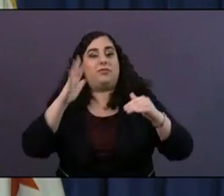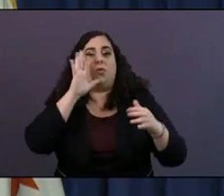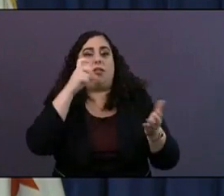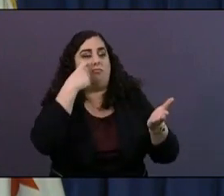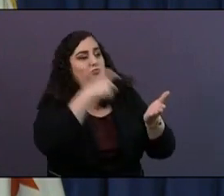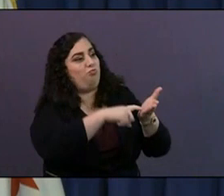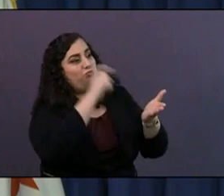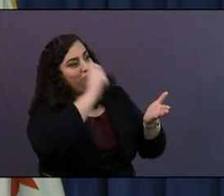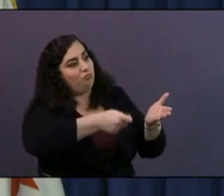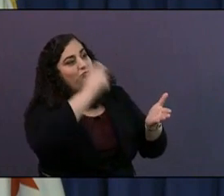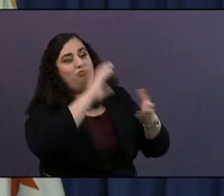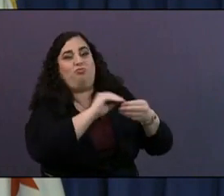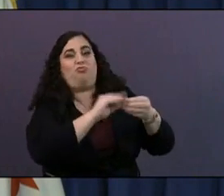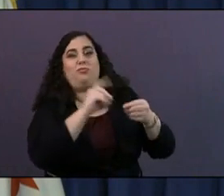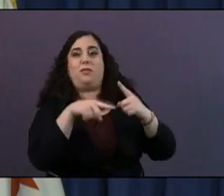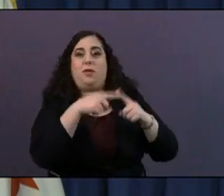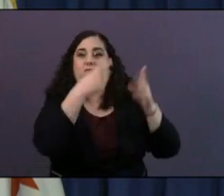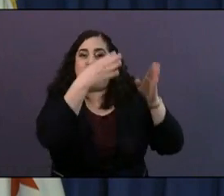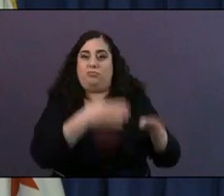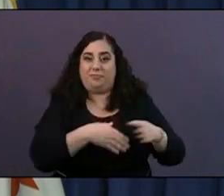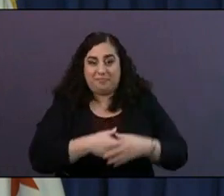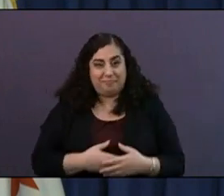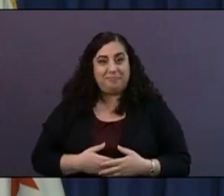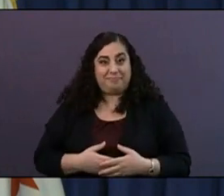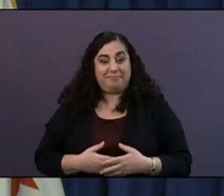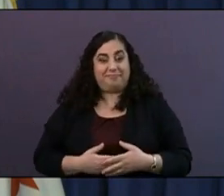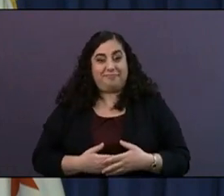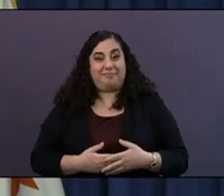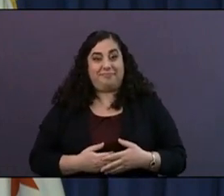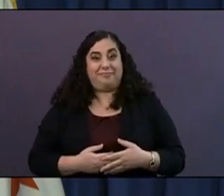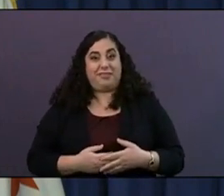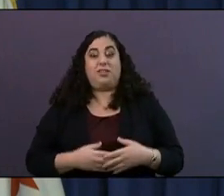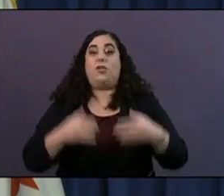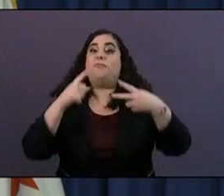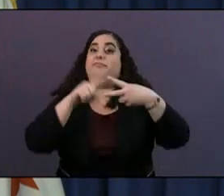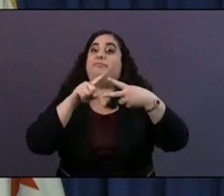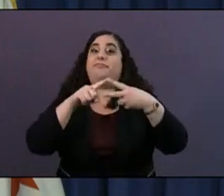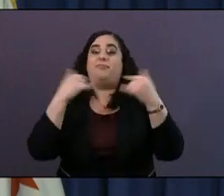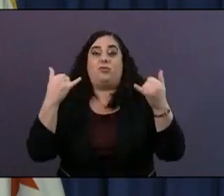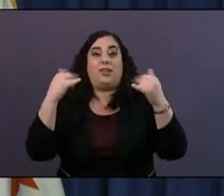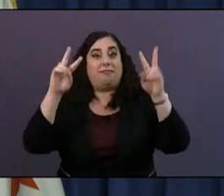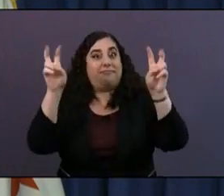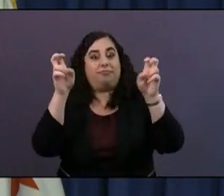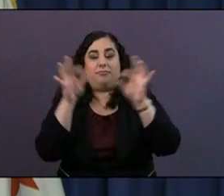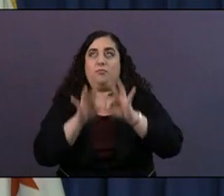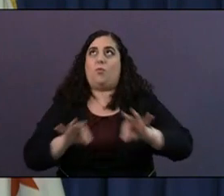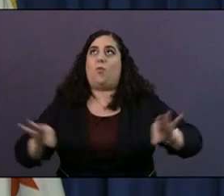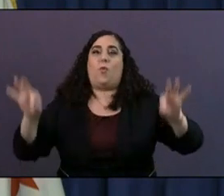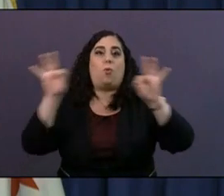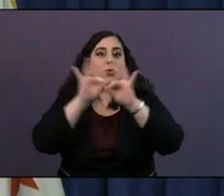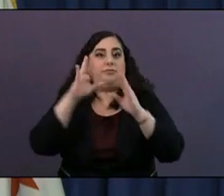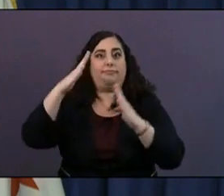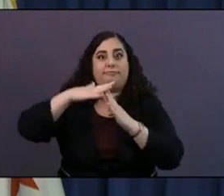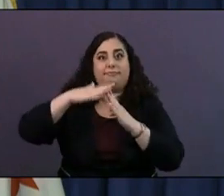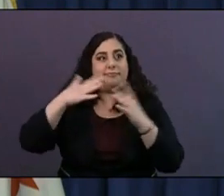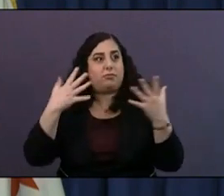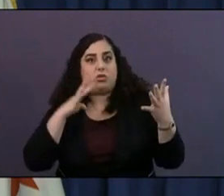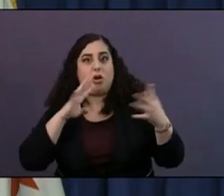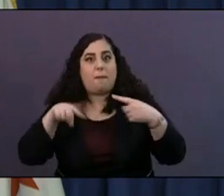very great time of need. But topic number one, and probably the most important topic that we have been talking about over the last